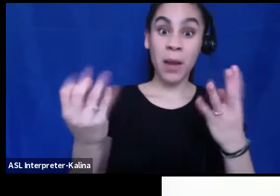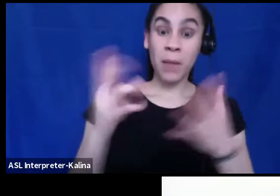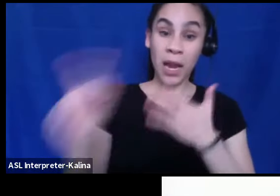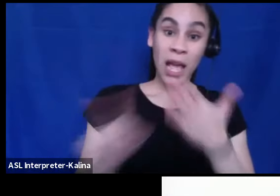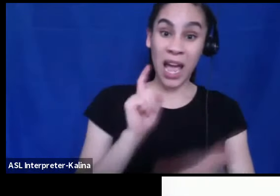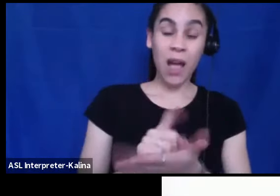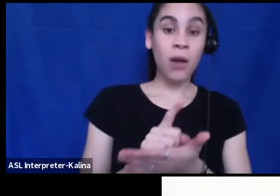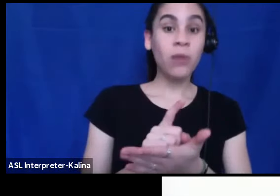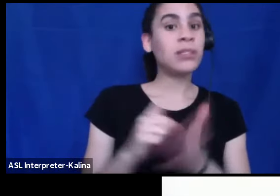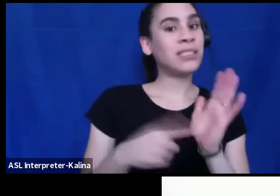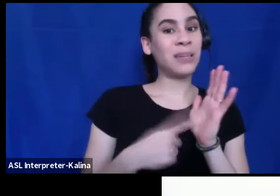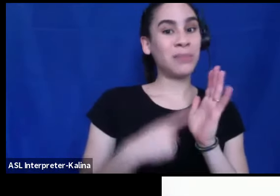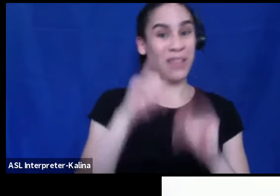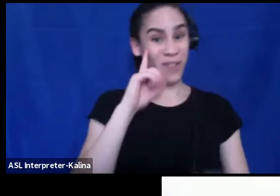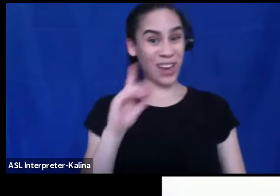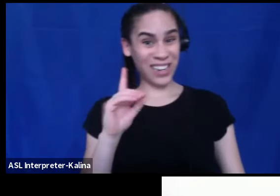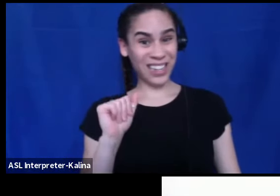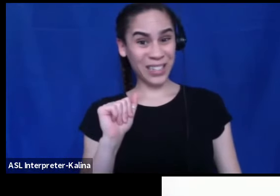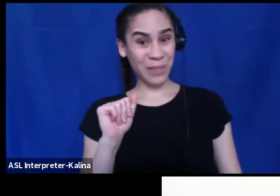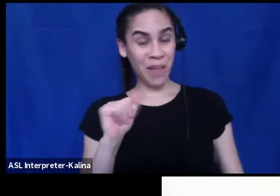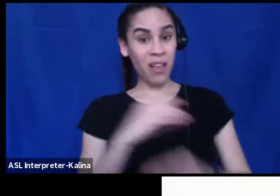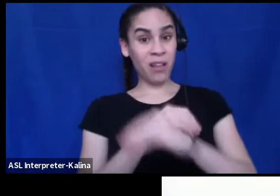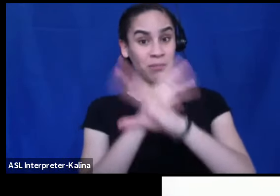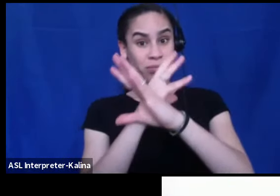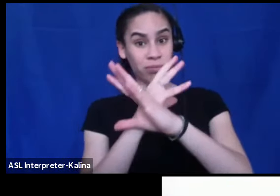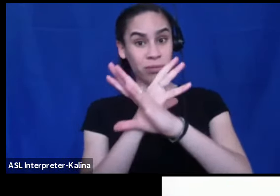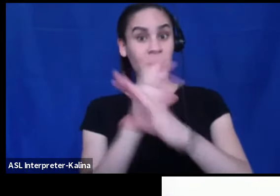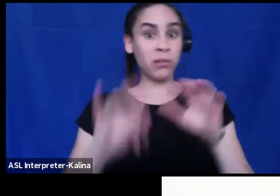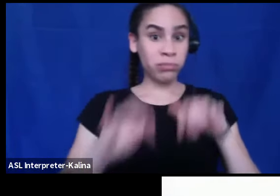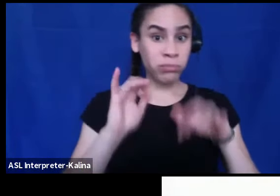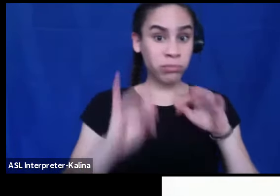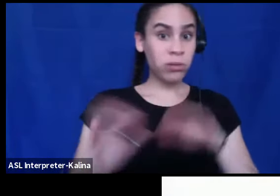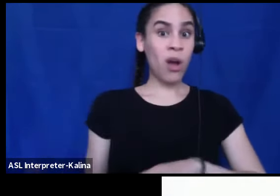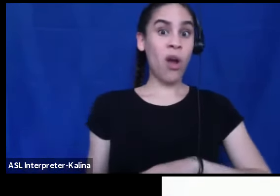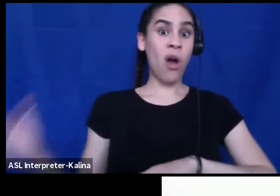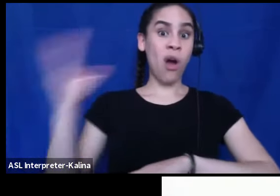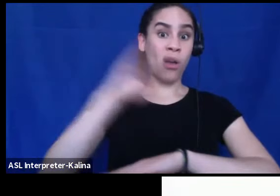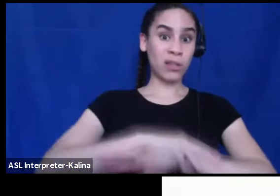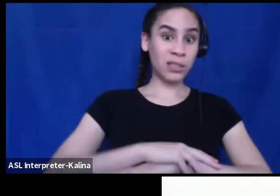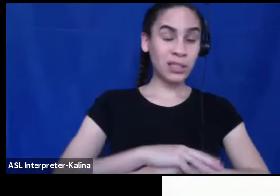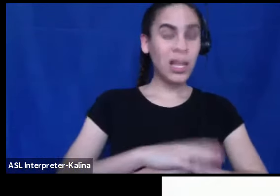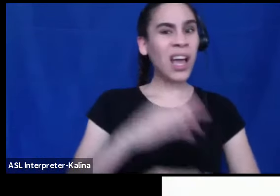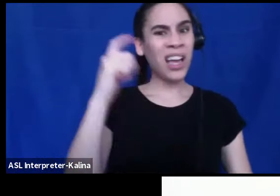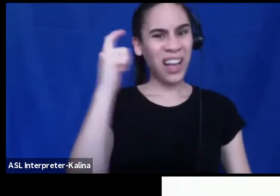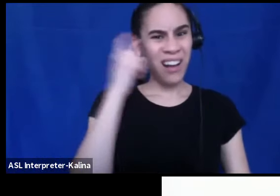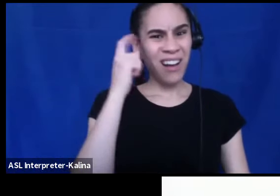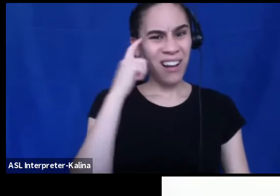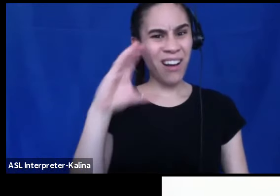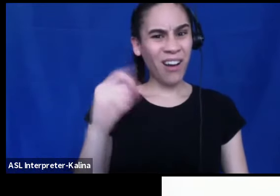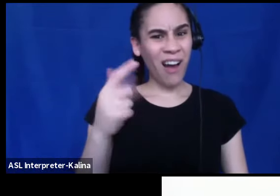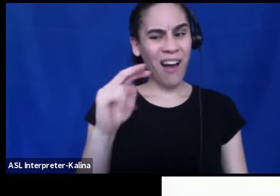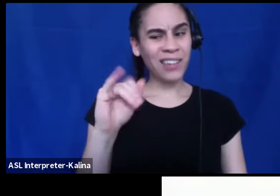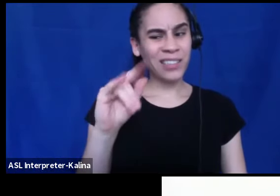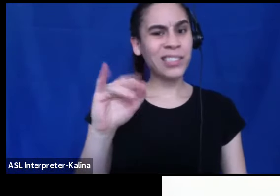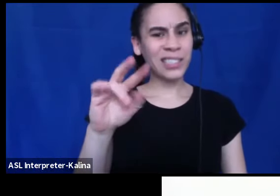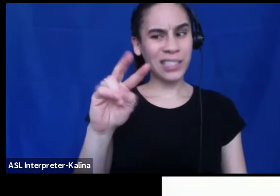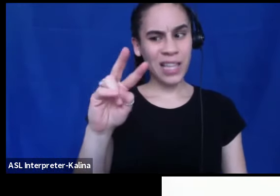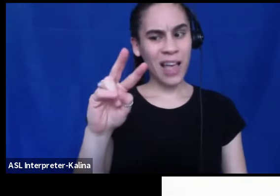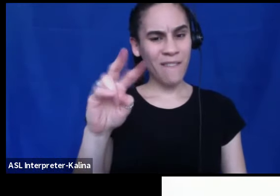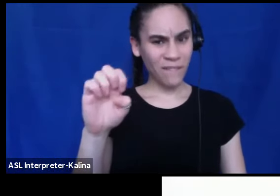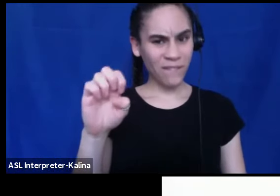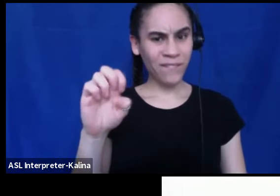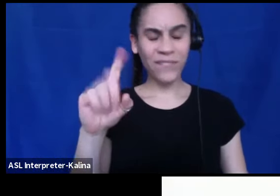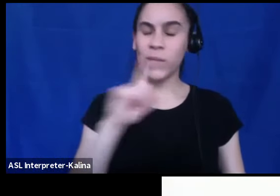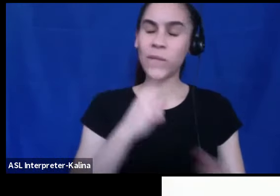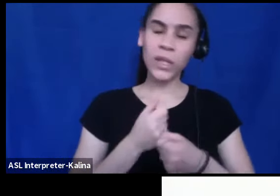easy sometimes for people with disabilities either. Like, that's cognitively exhausting. So, like, even be respectful of